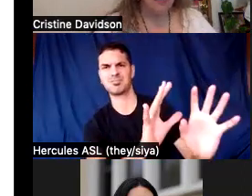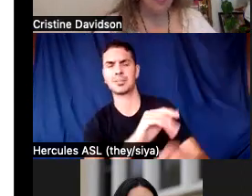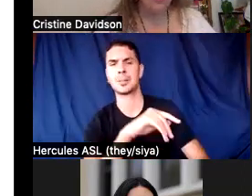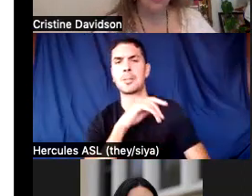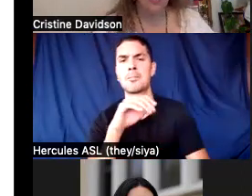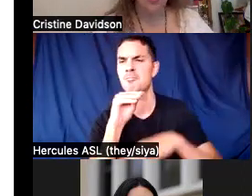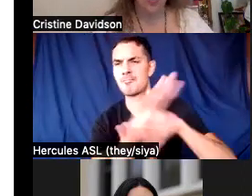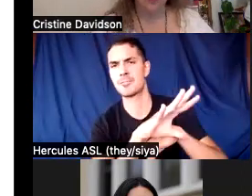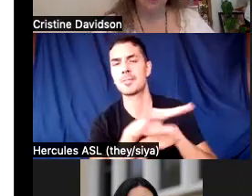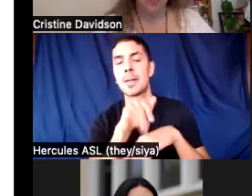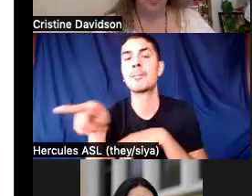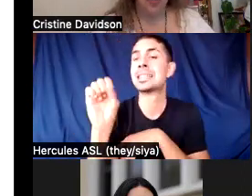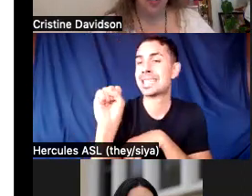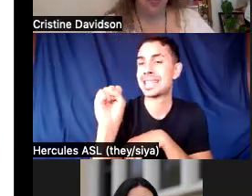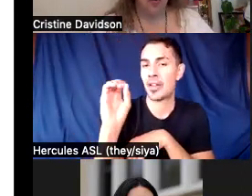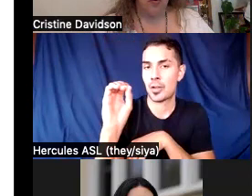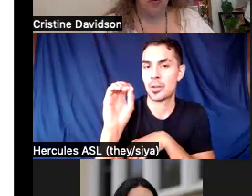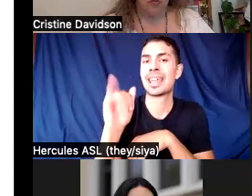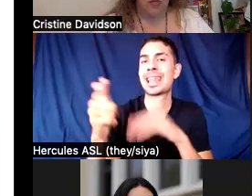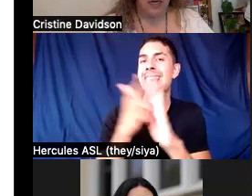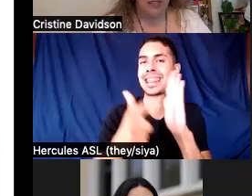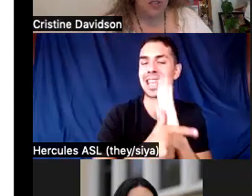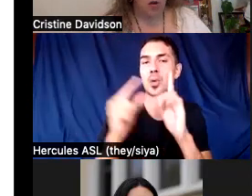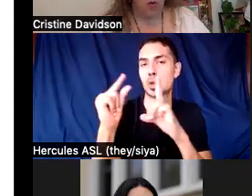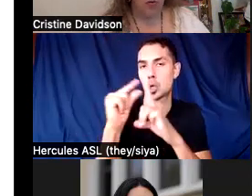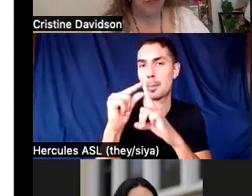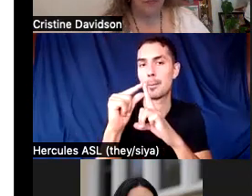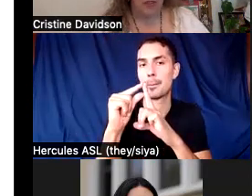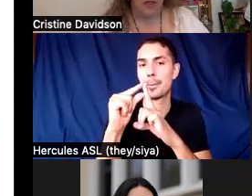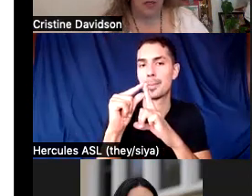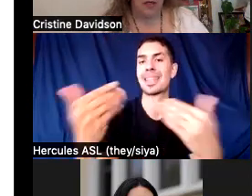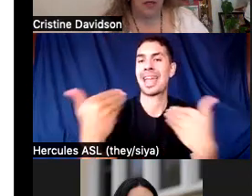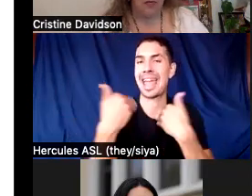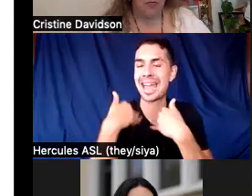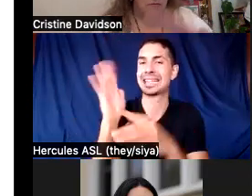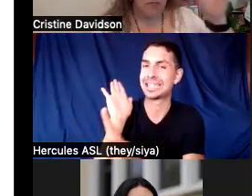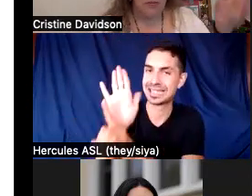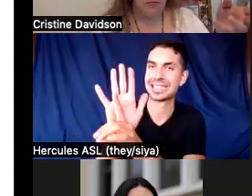sex offender is a legal term. So it has its own